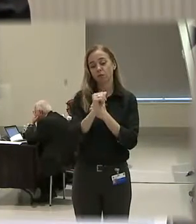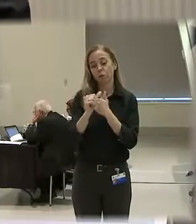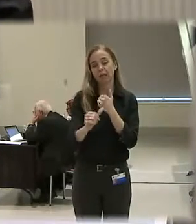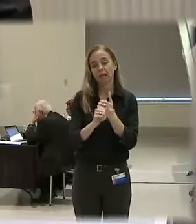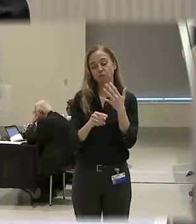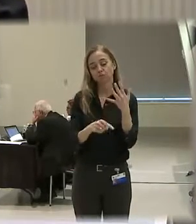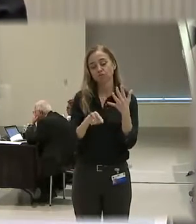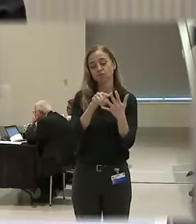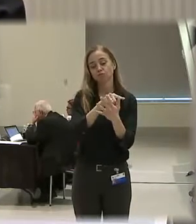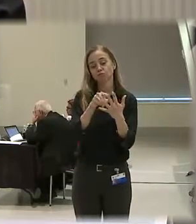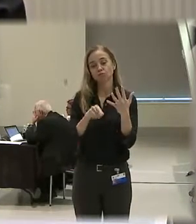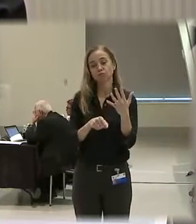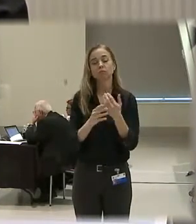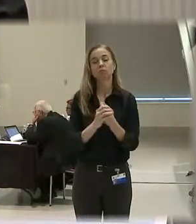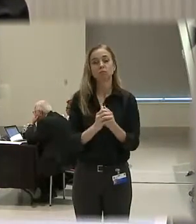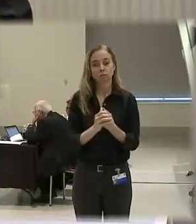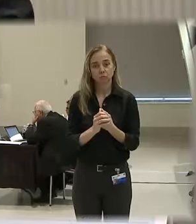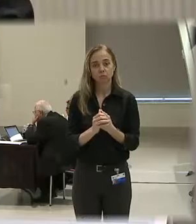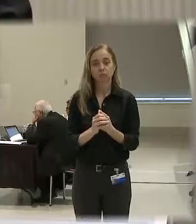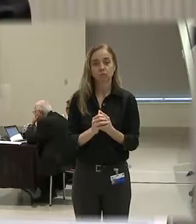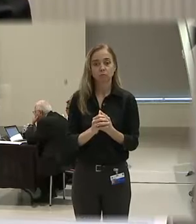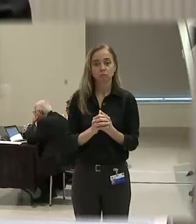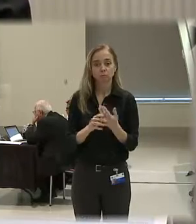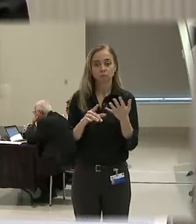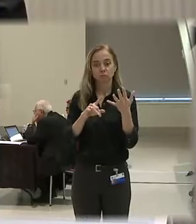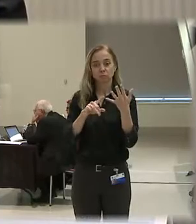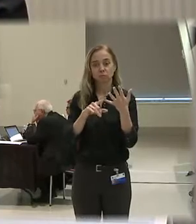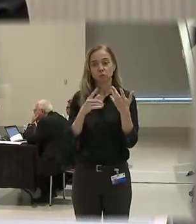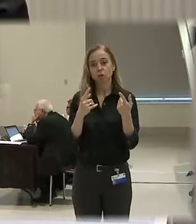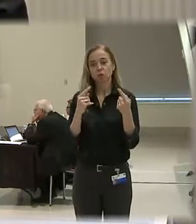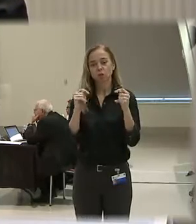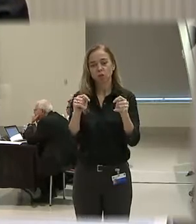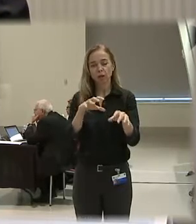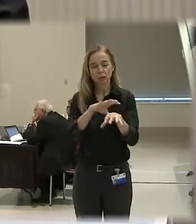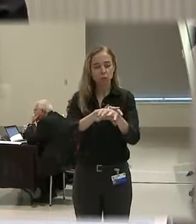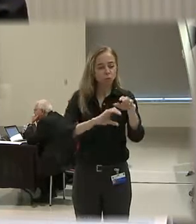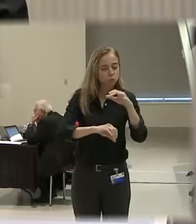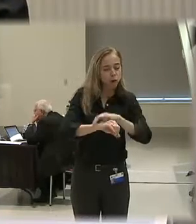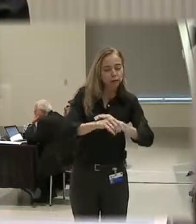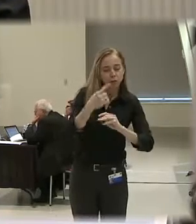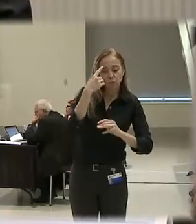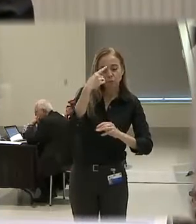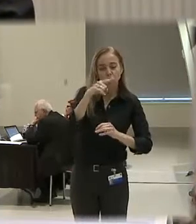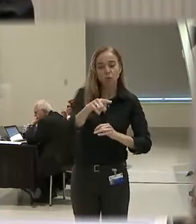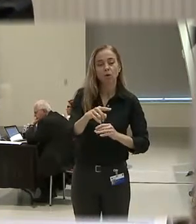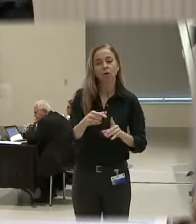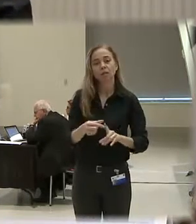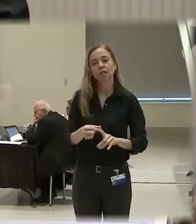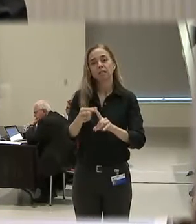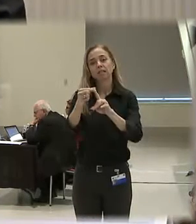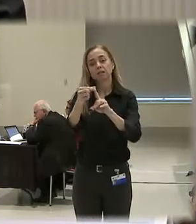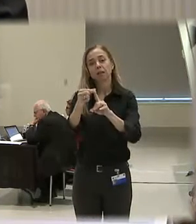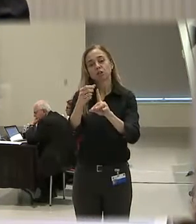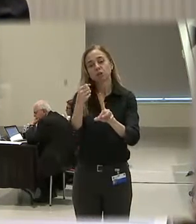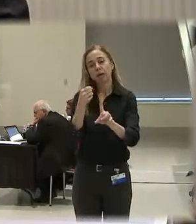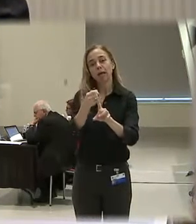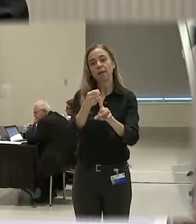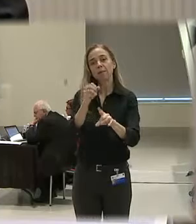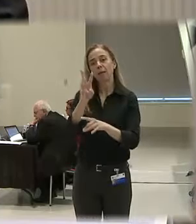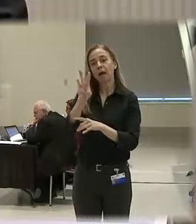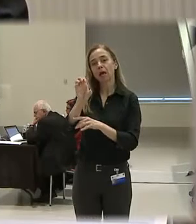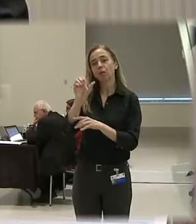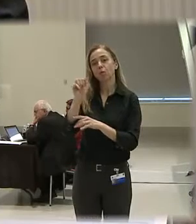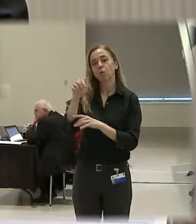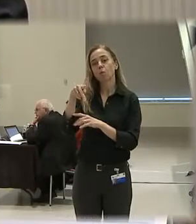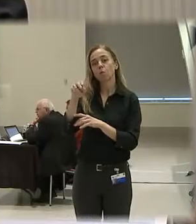the want was, offense that you're trying to arrest somebody for. Specialty impact weapons have a higher threshold